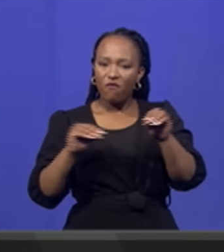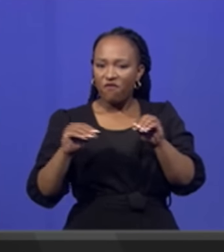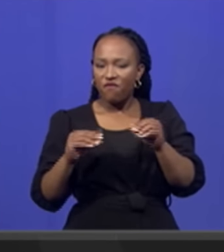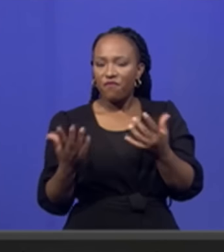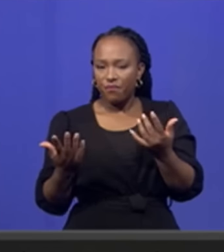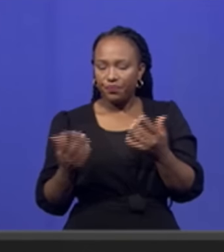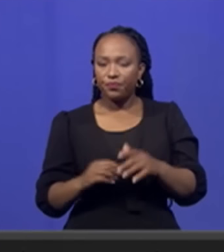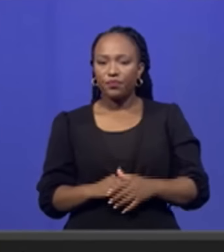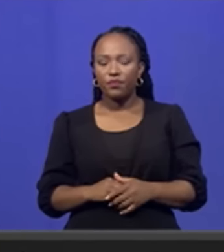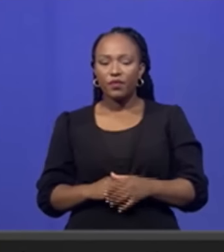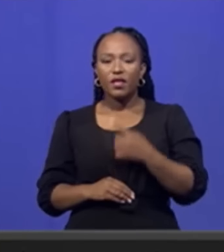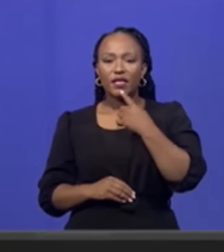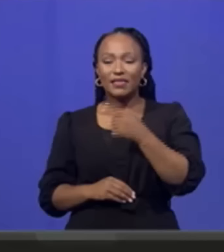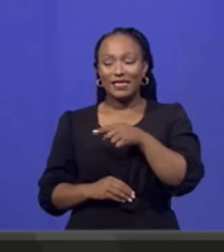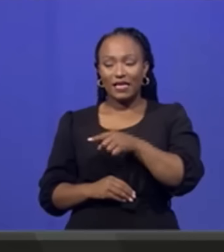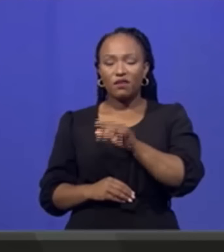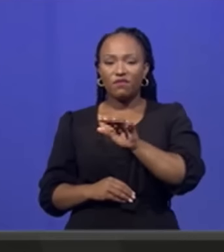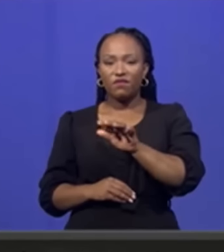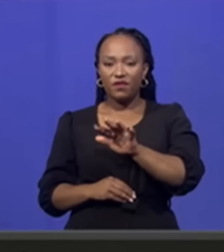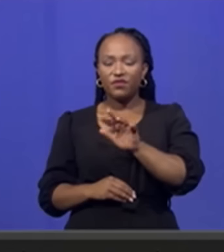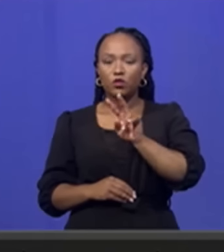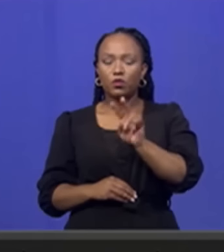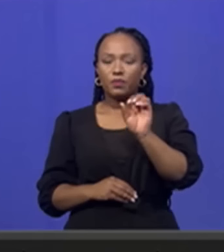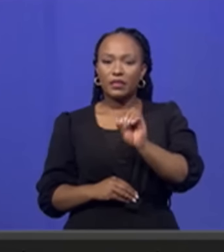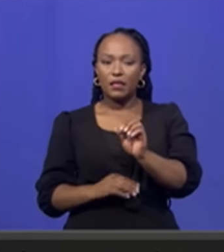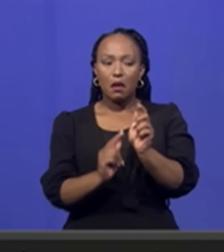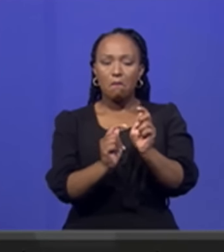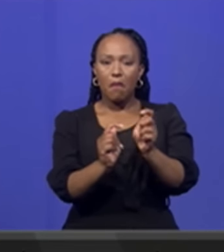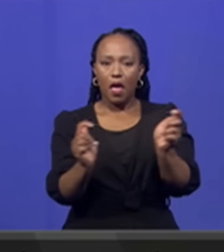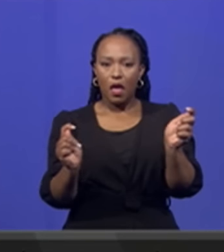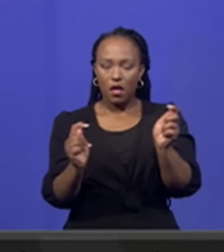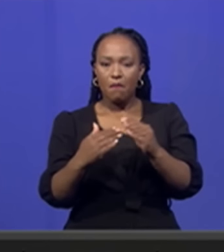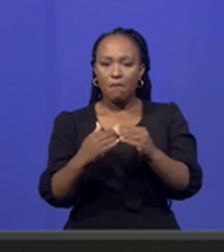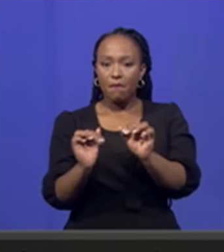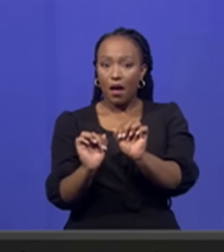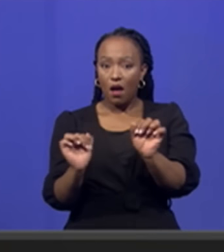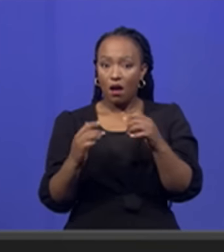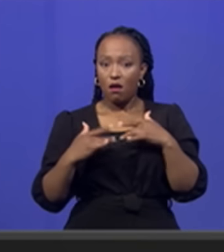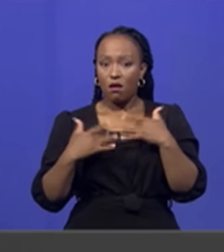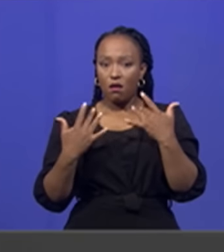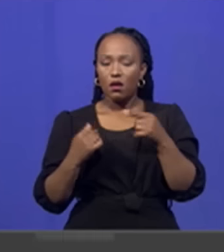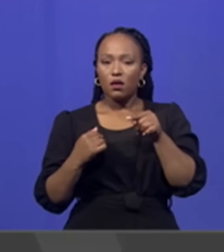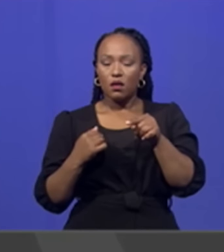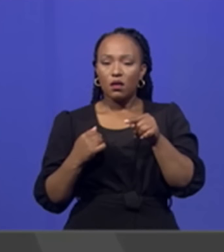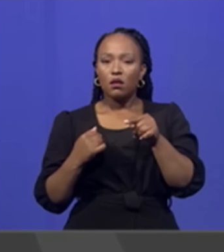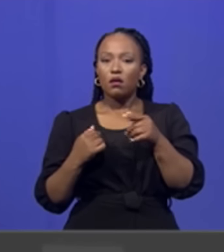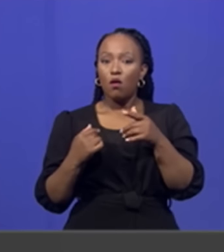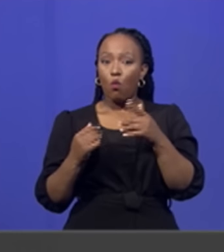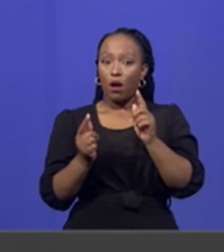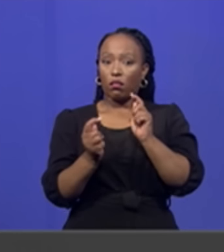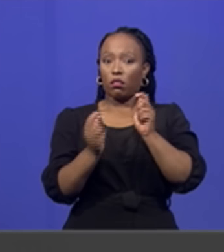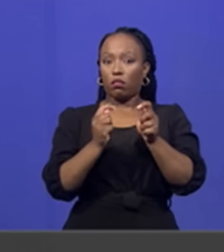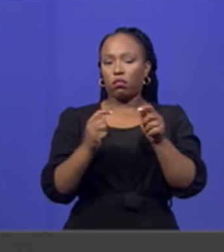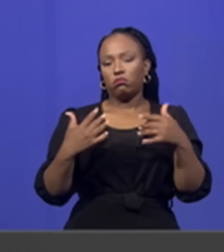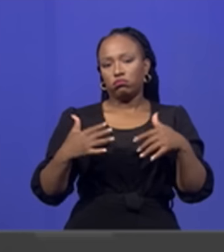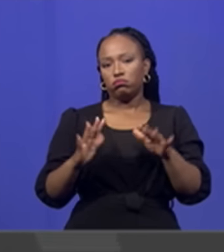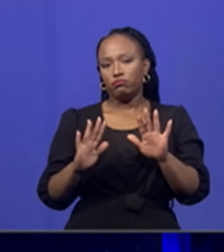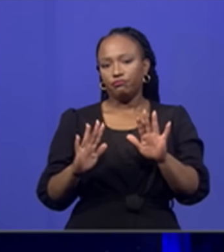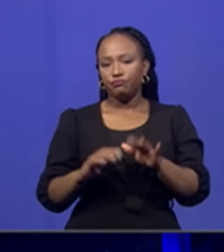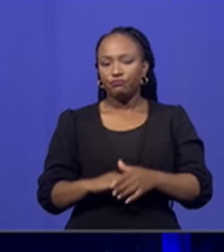Discovery Life e re 52% ya ditefo tse yang ho ditho tsa yona ha di ntse di phela e totobatsa diphetho tse kgolo.